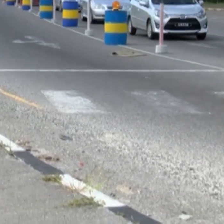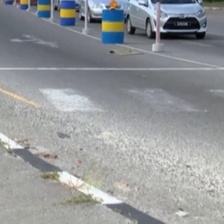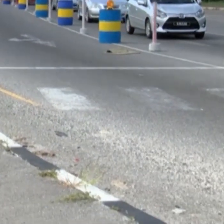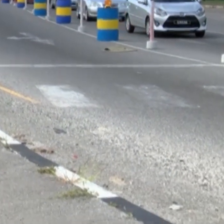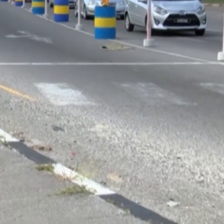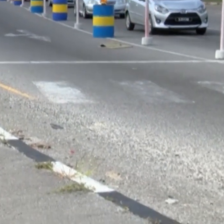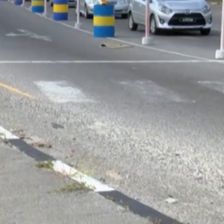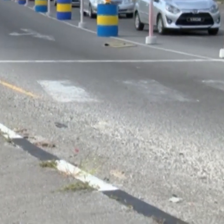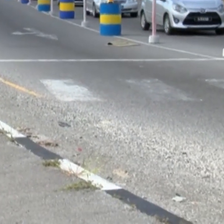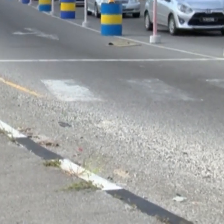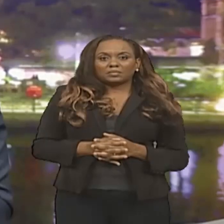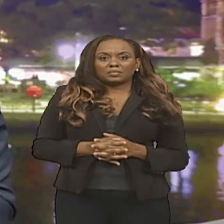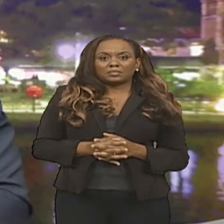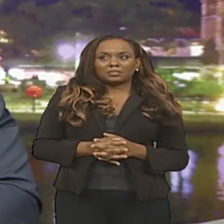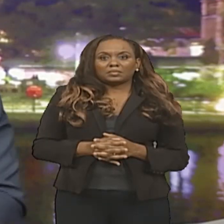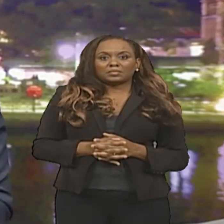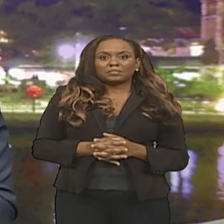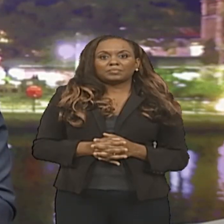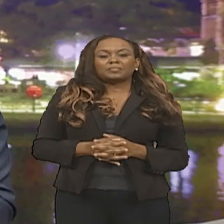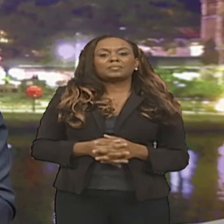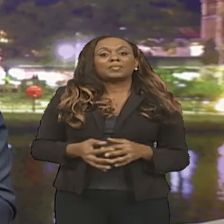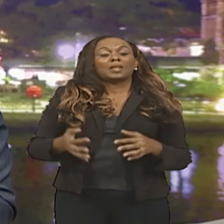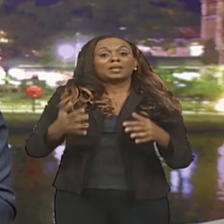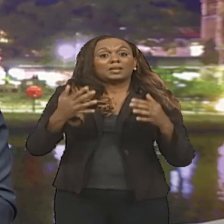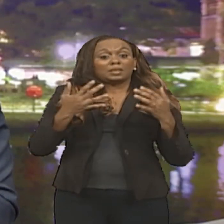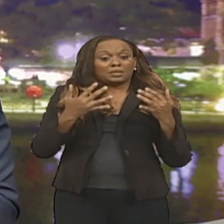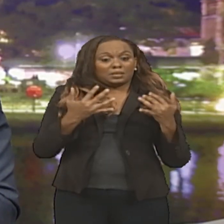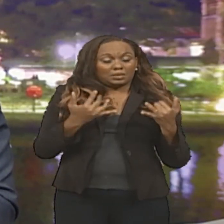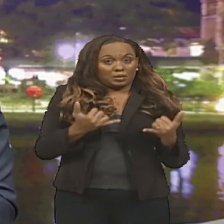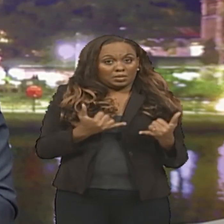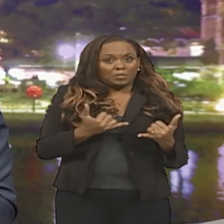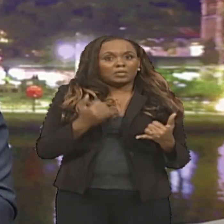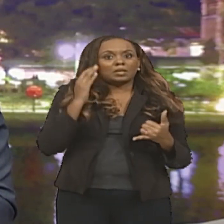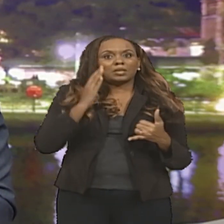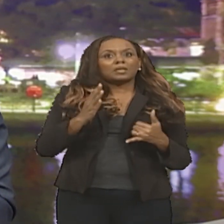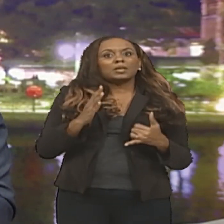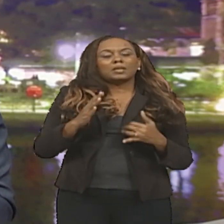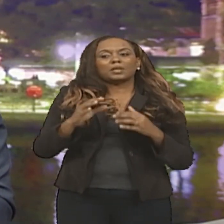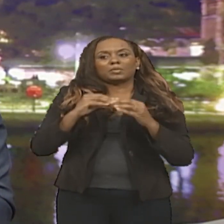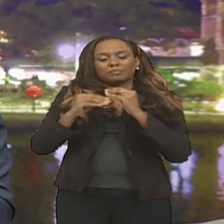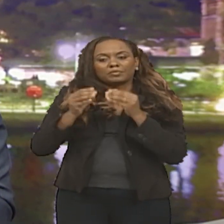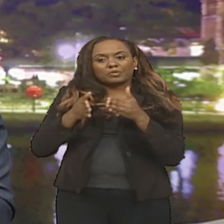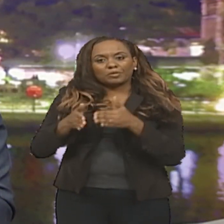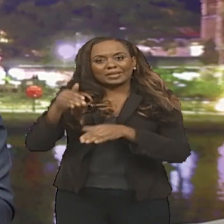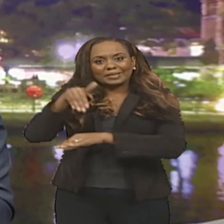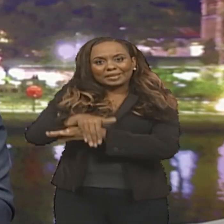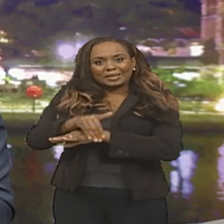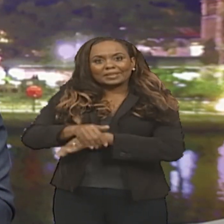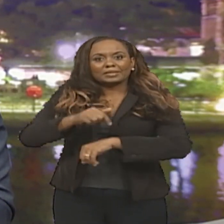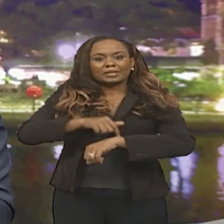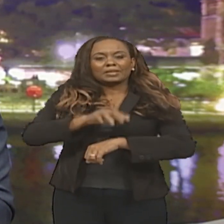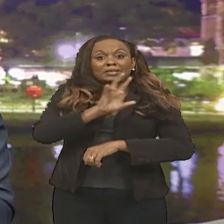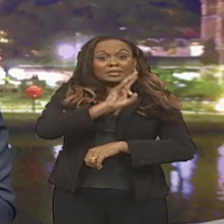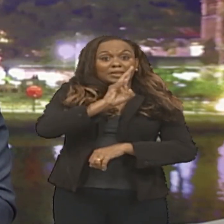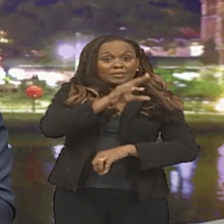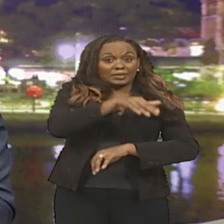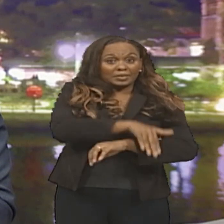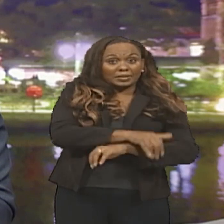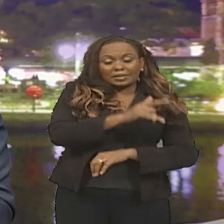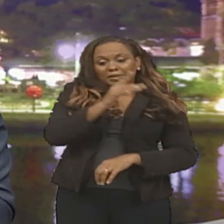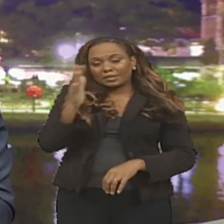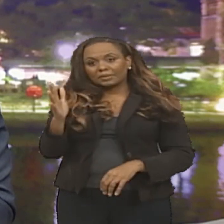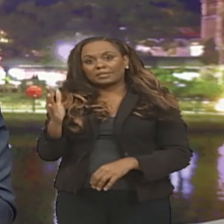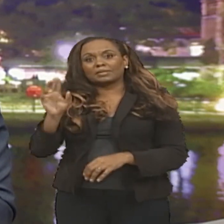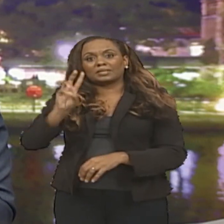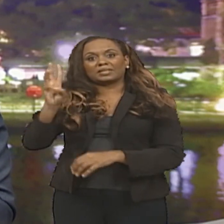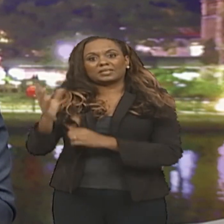at night. The company says after consultation with the government, the milling and paving will be done between 7 in the evening and 6 in the